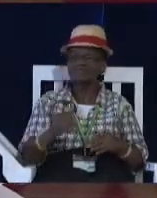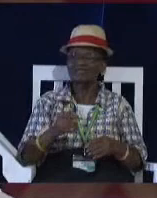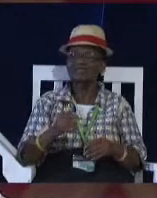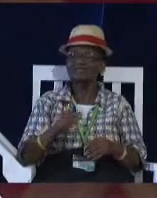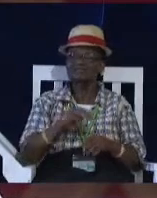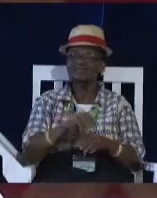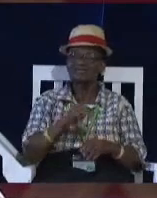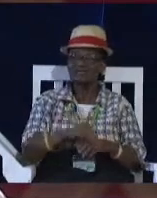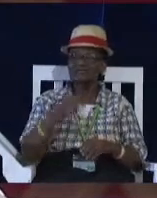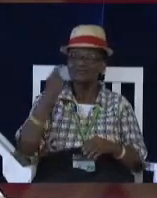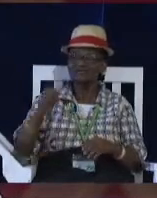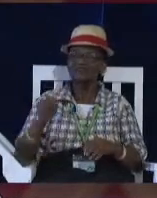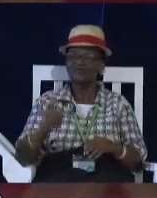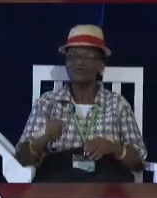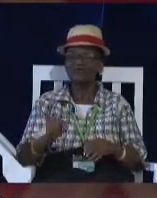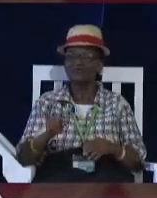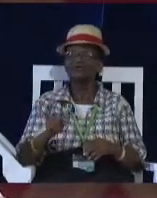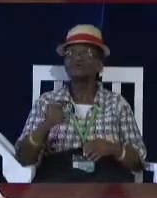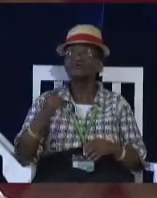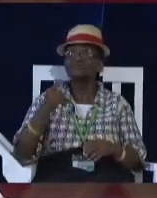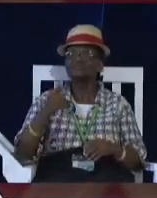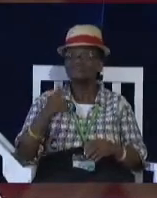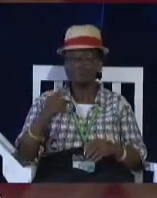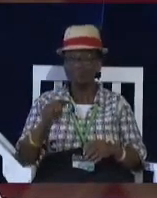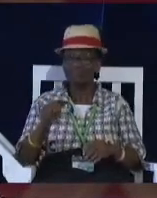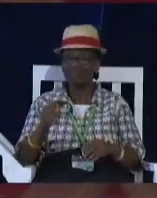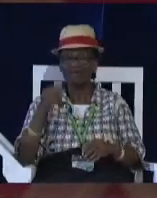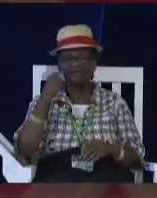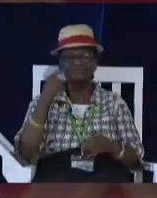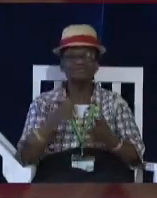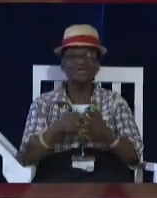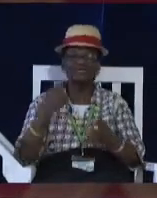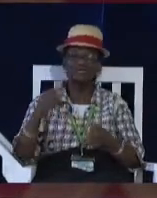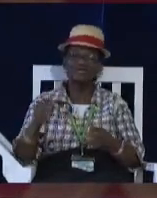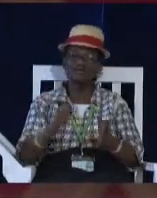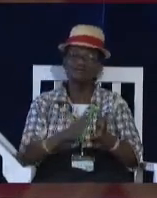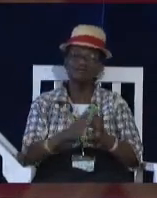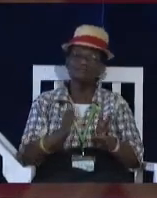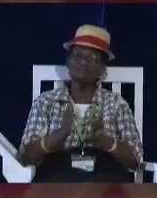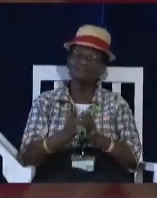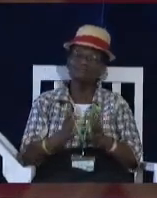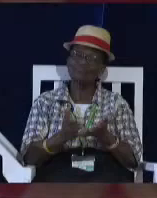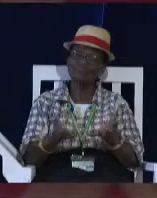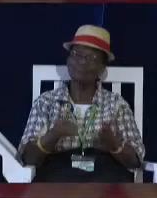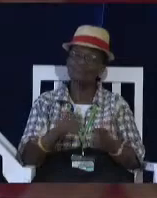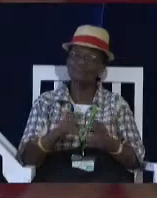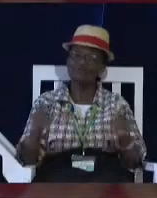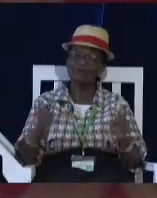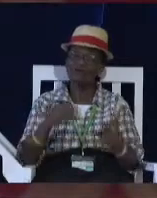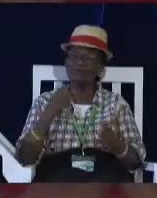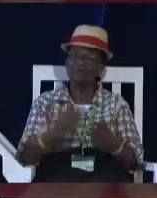And I want you to check the Bible very well. You never read